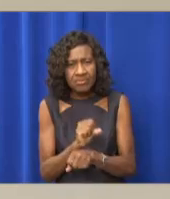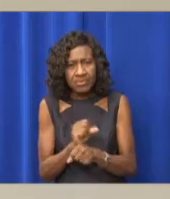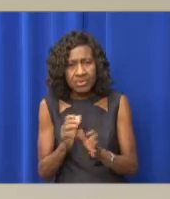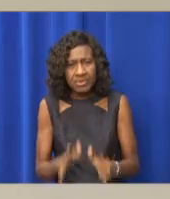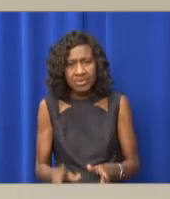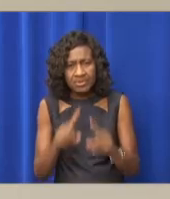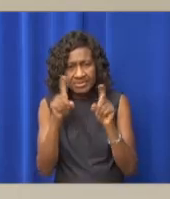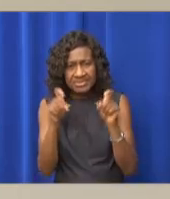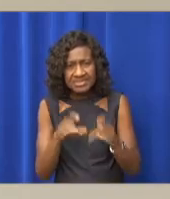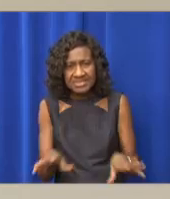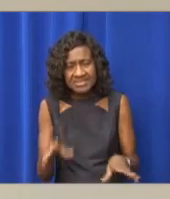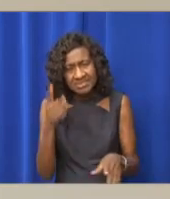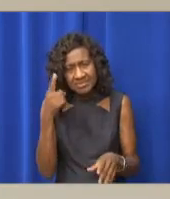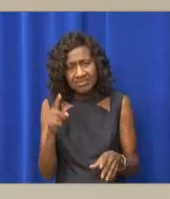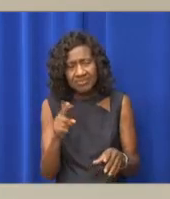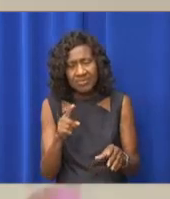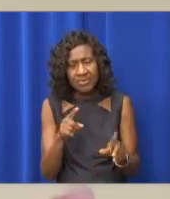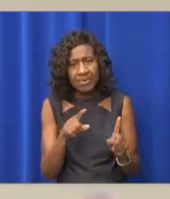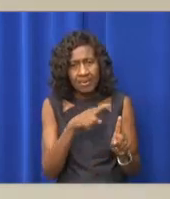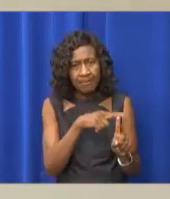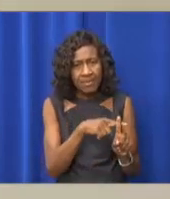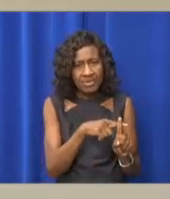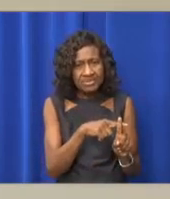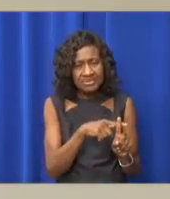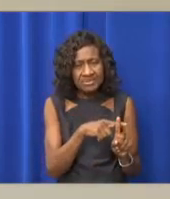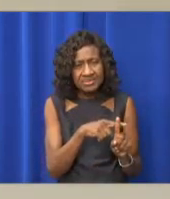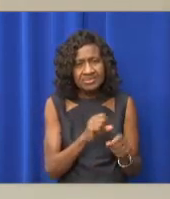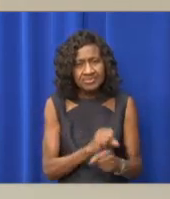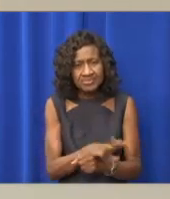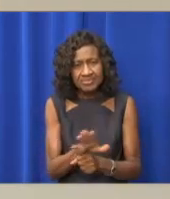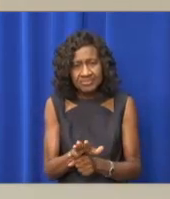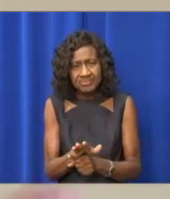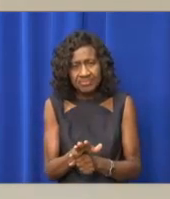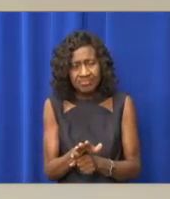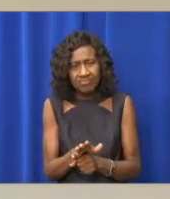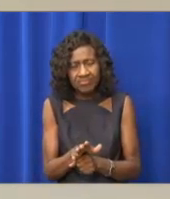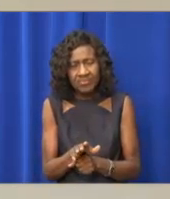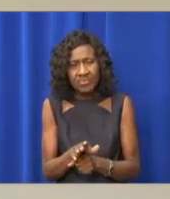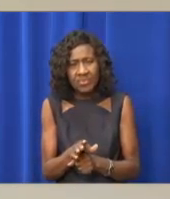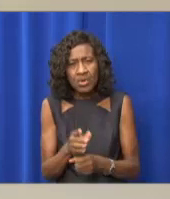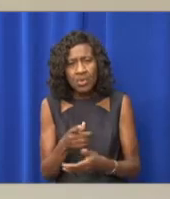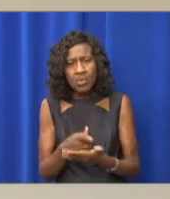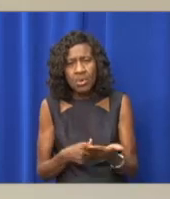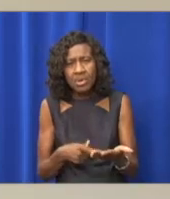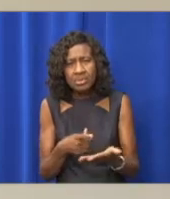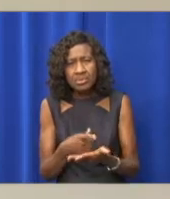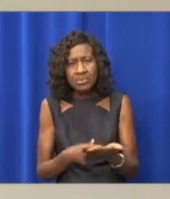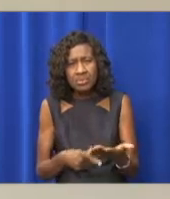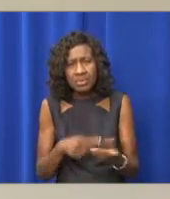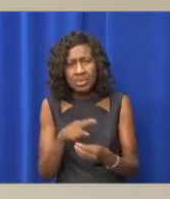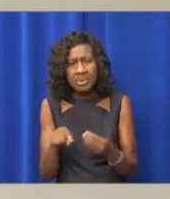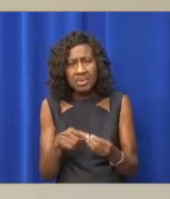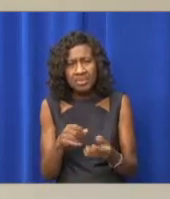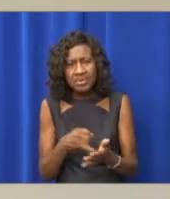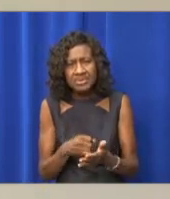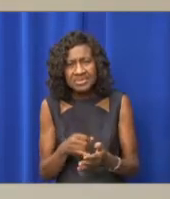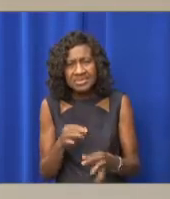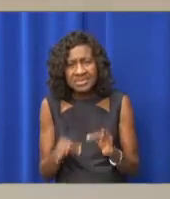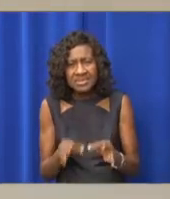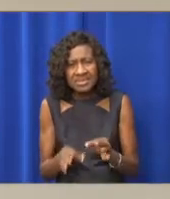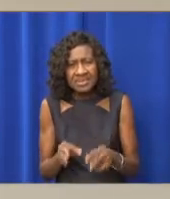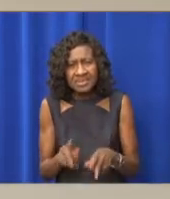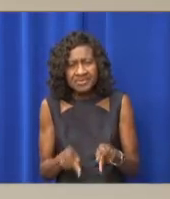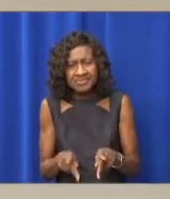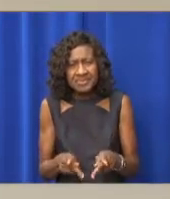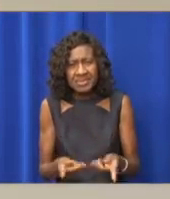questions about what the protocol is in instances like this, what the quarantine procedures are. They're saying, hey, if people coming into the country